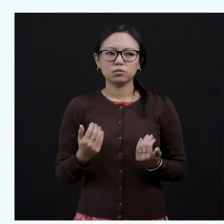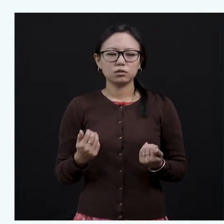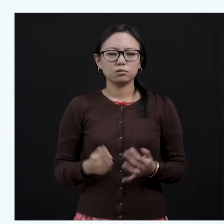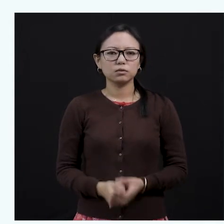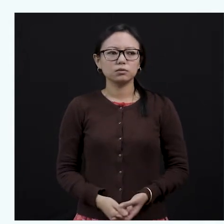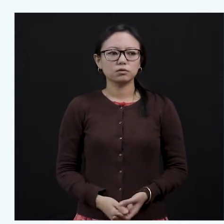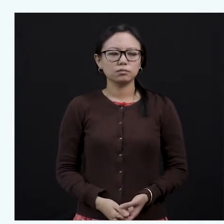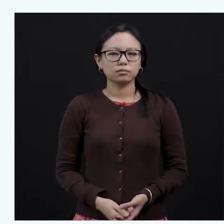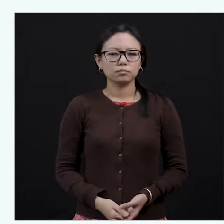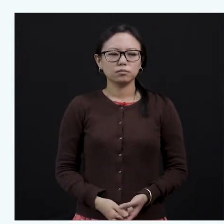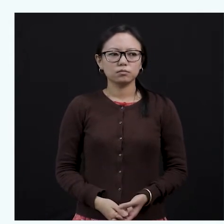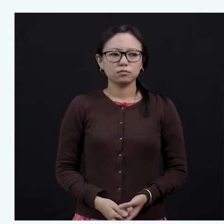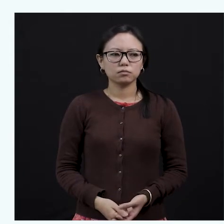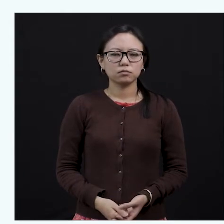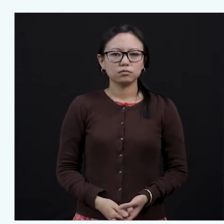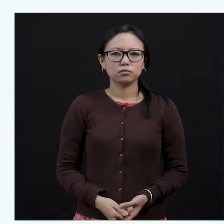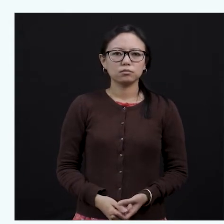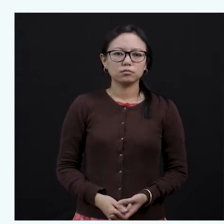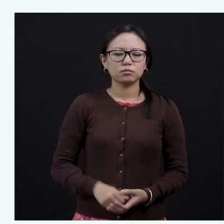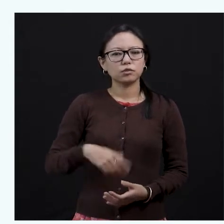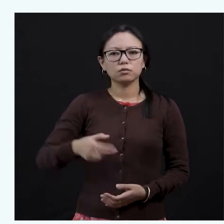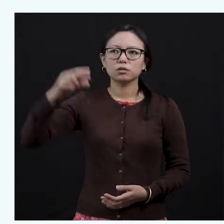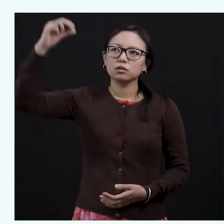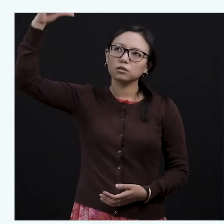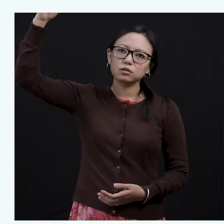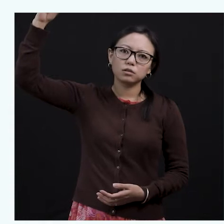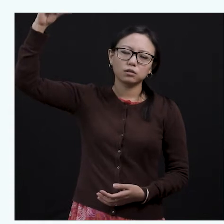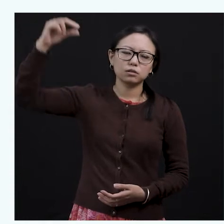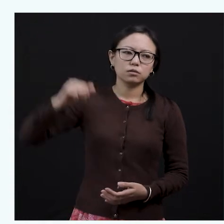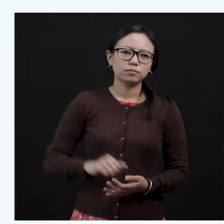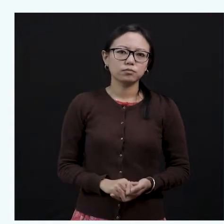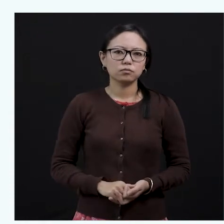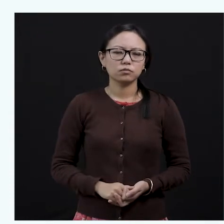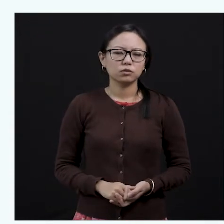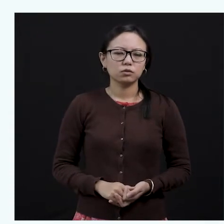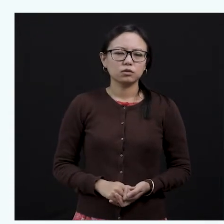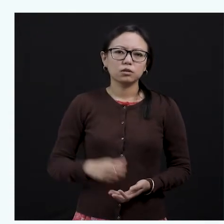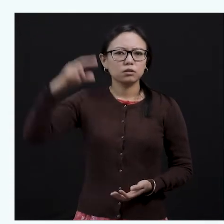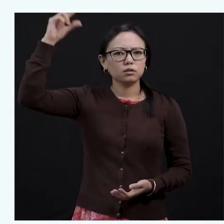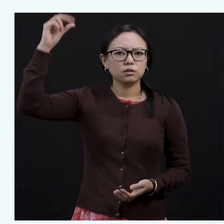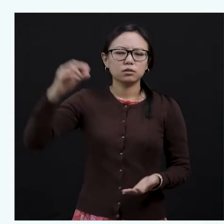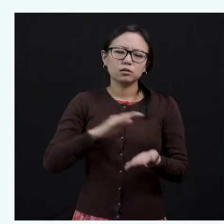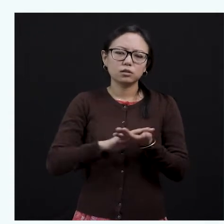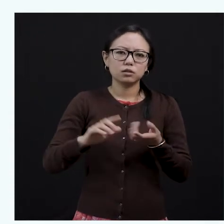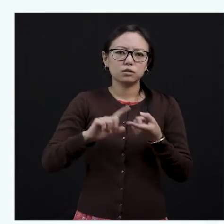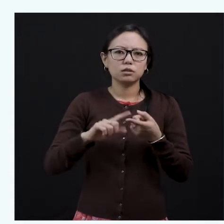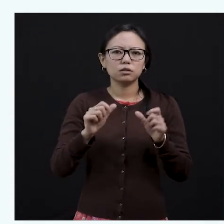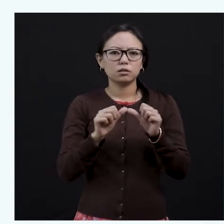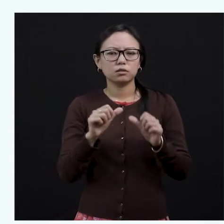well. Now next is stars. Stars are another heavenly bodies. We